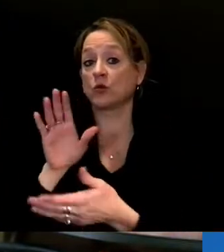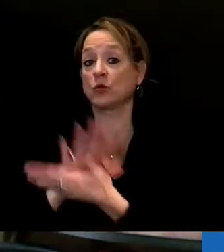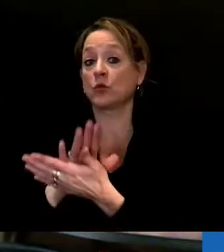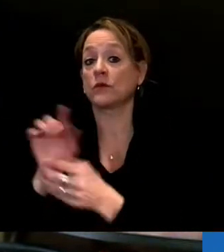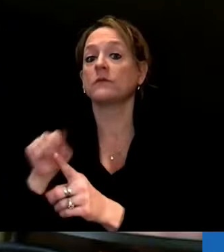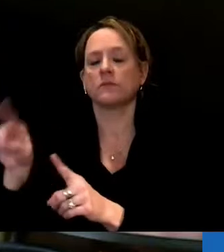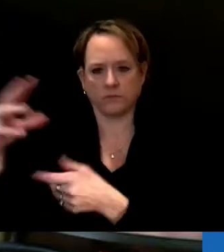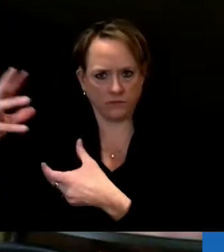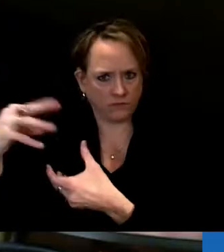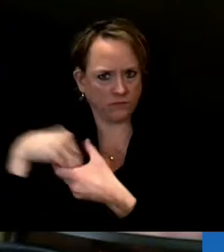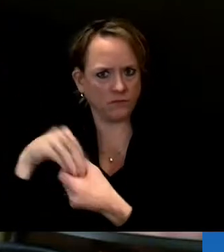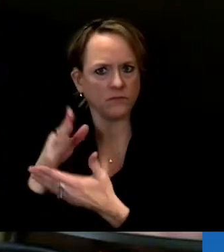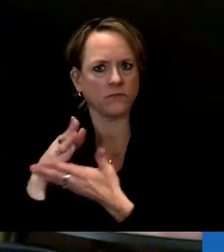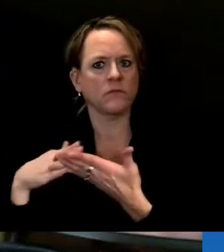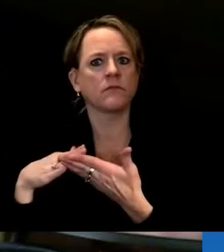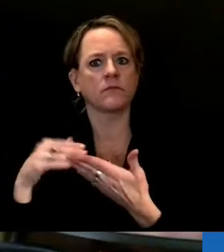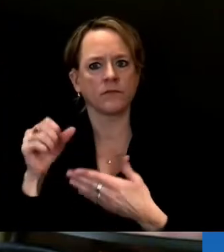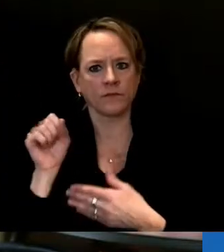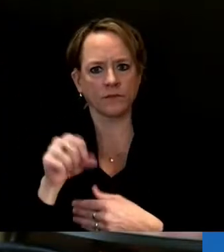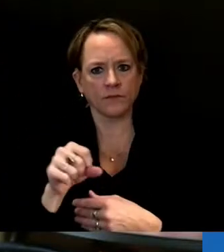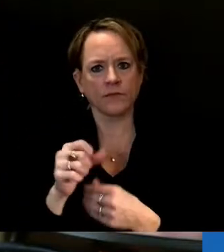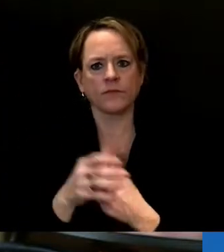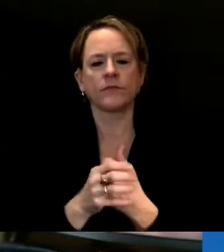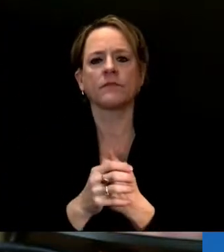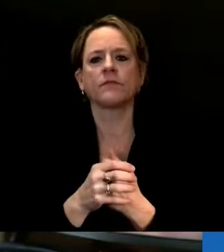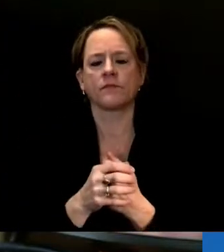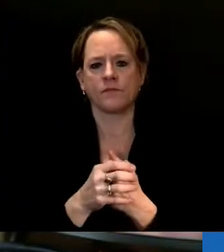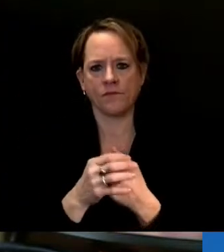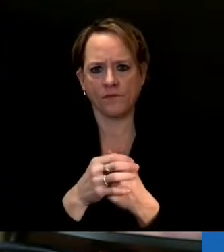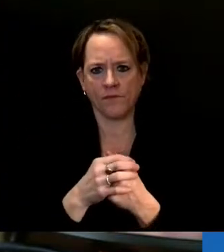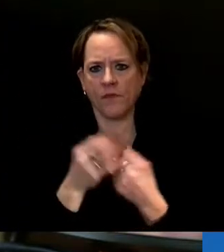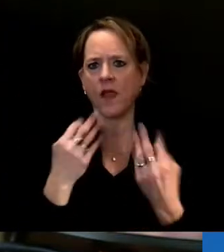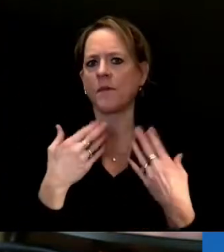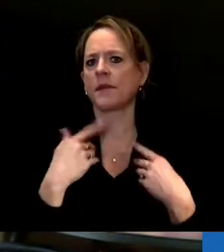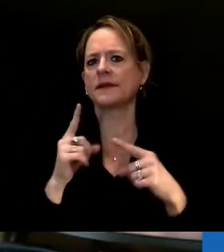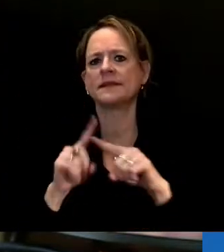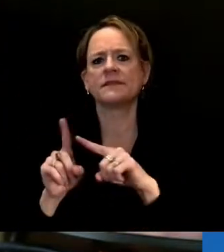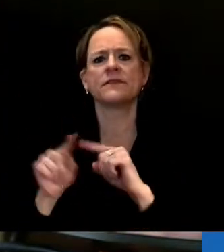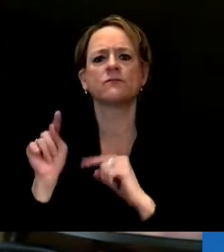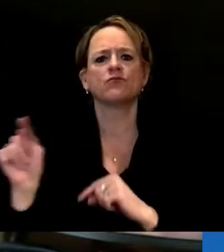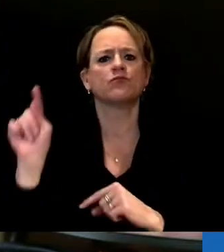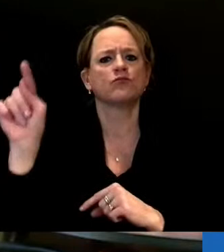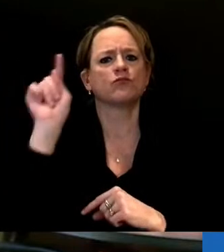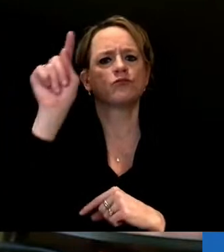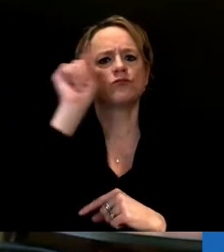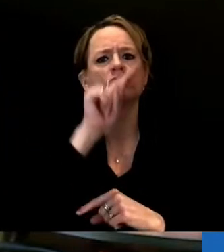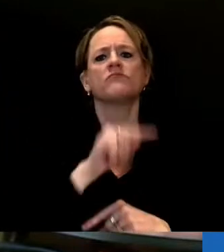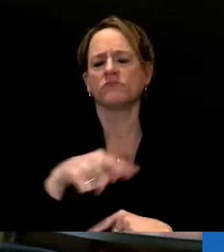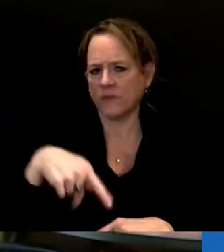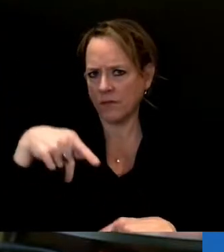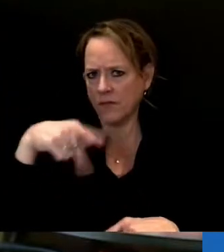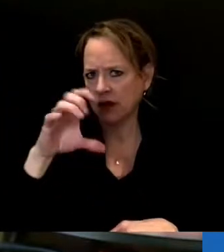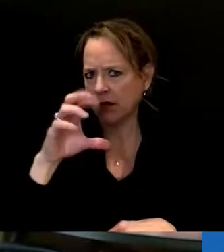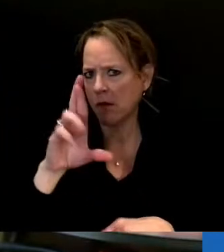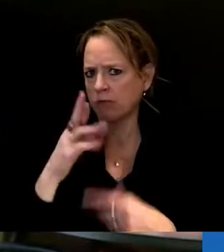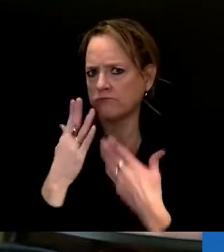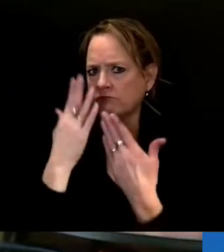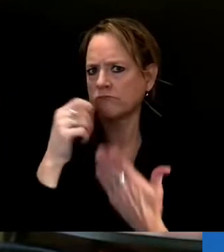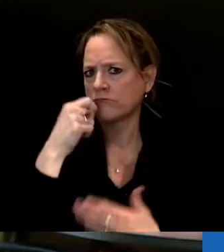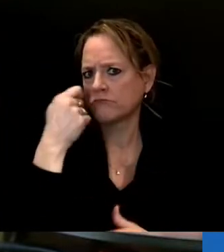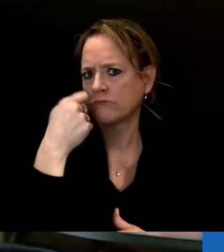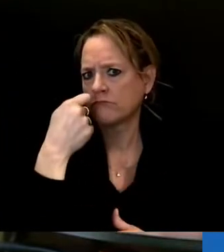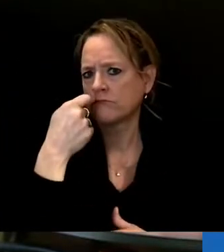wide network of vendors who offer principally PCR testing in schools. Some also have been offering antigen